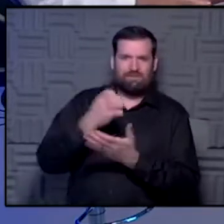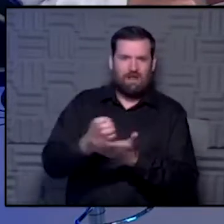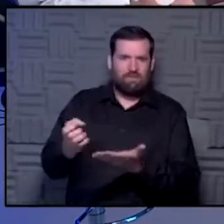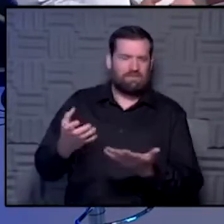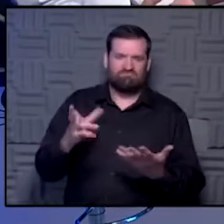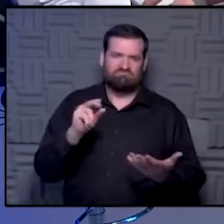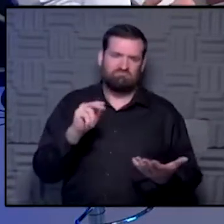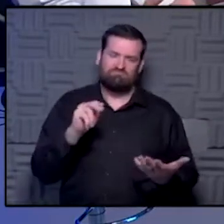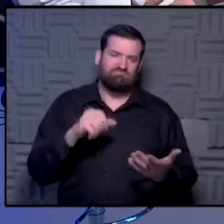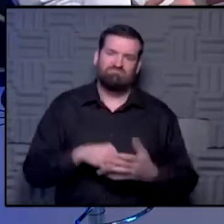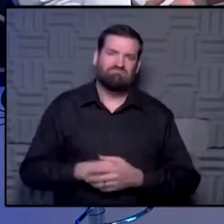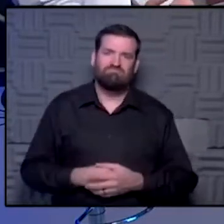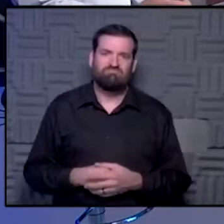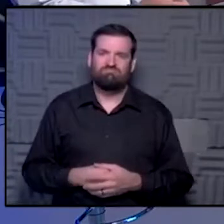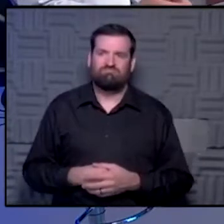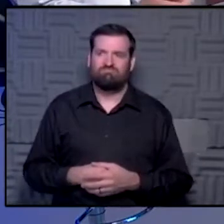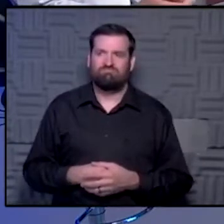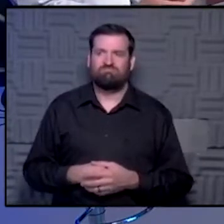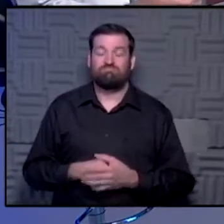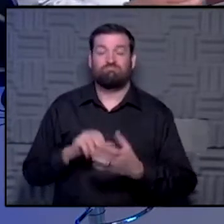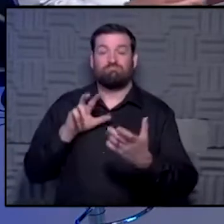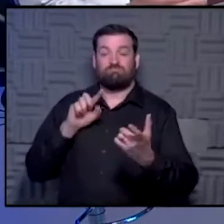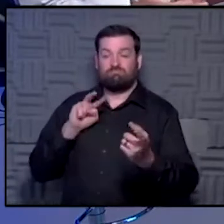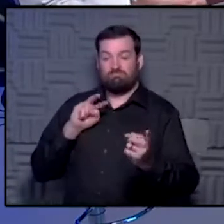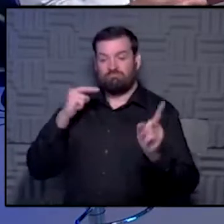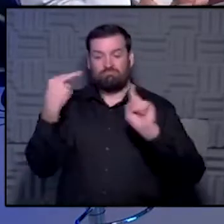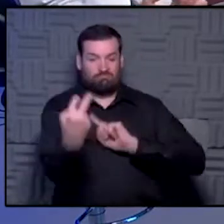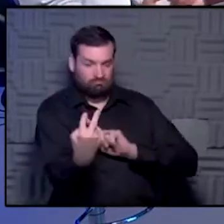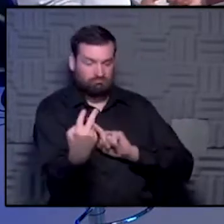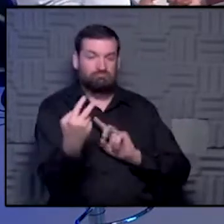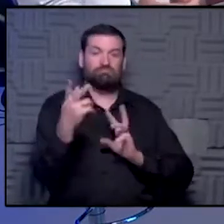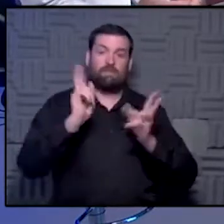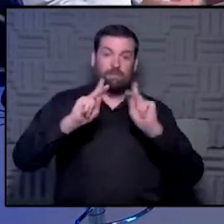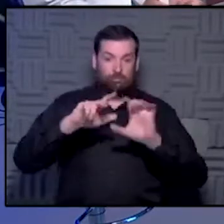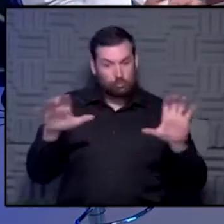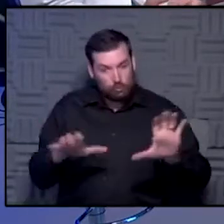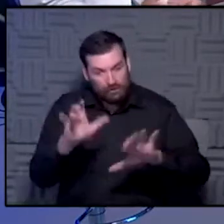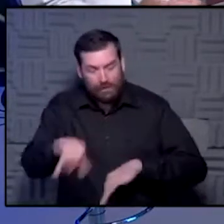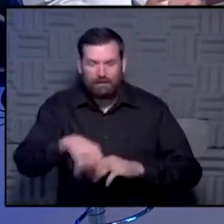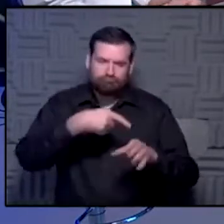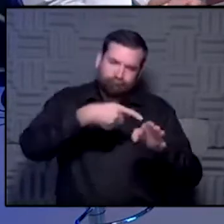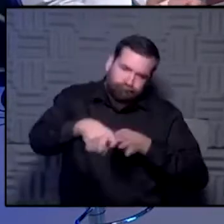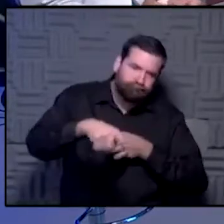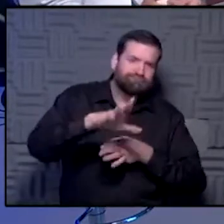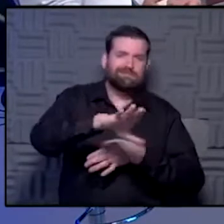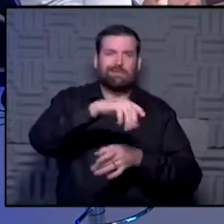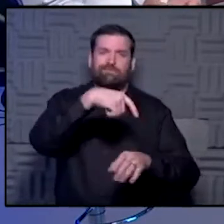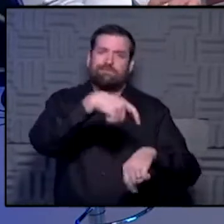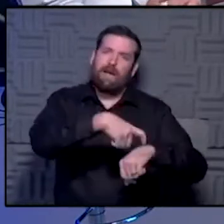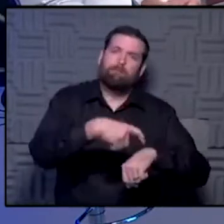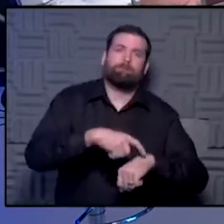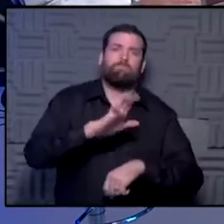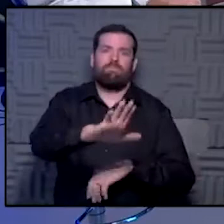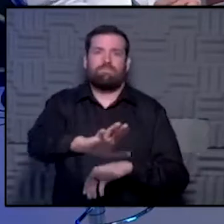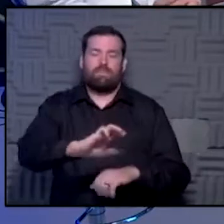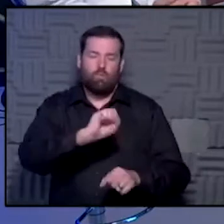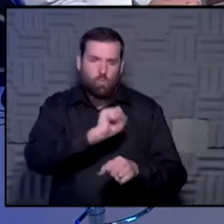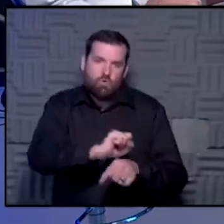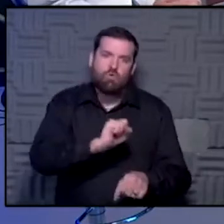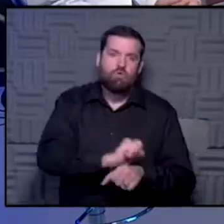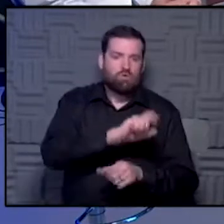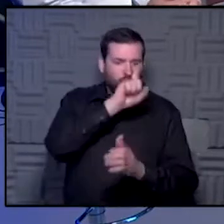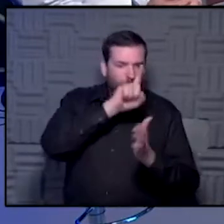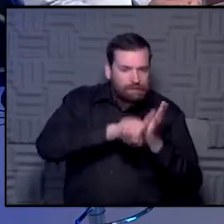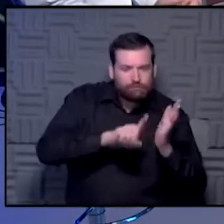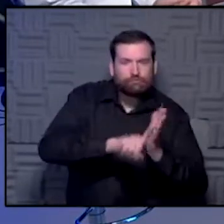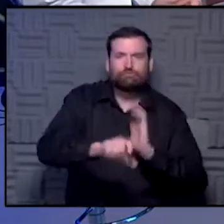So on that flip side, let's continue to keep the people who are doing it, who are investing their time and their lives into the research,